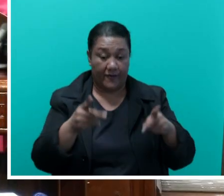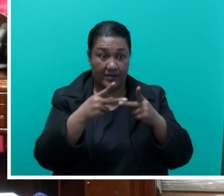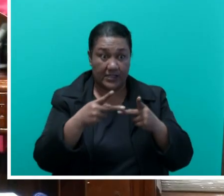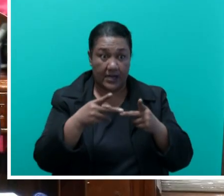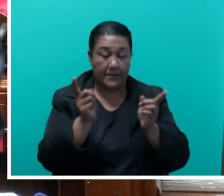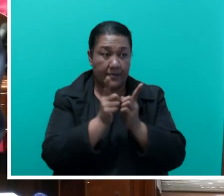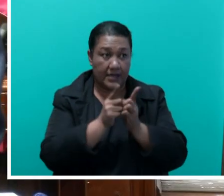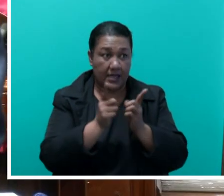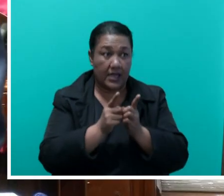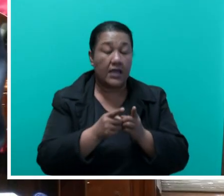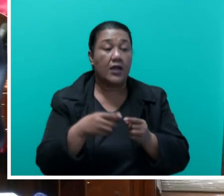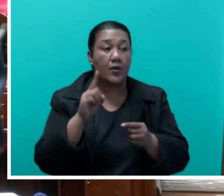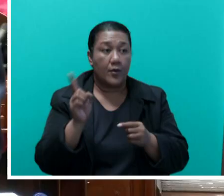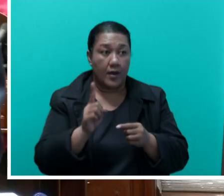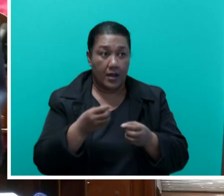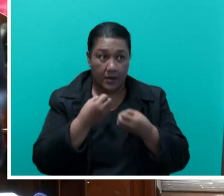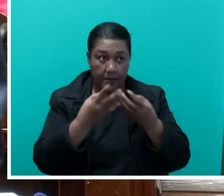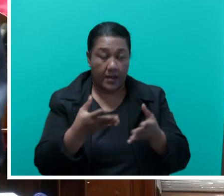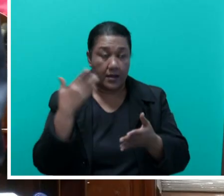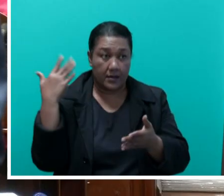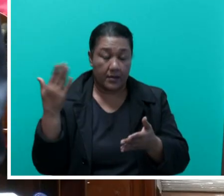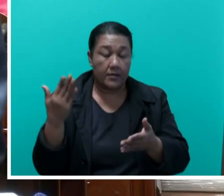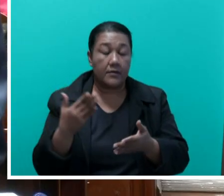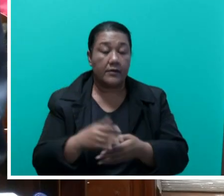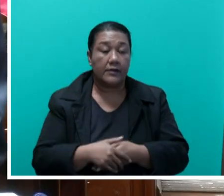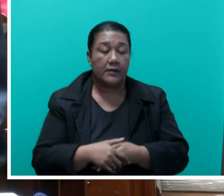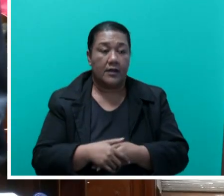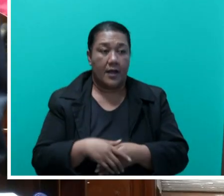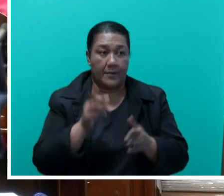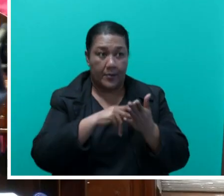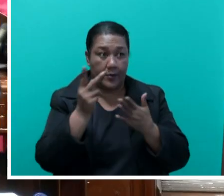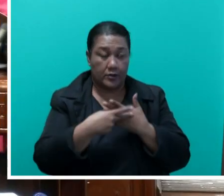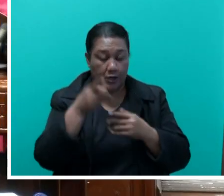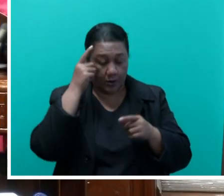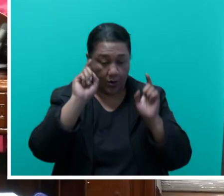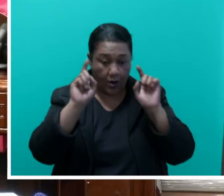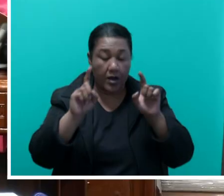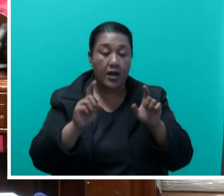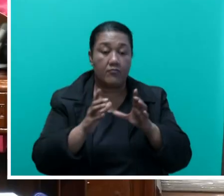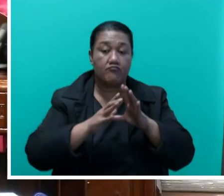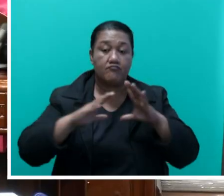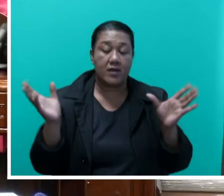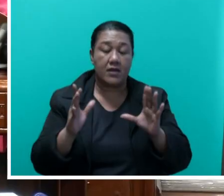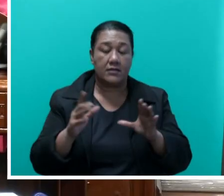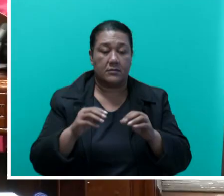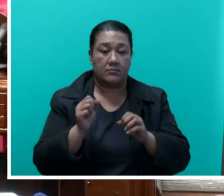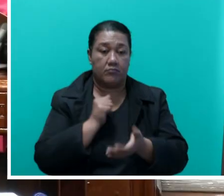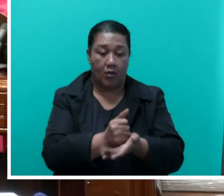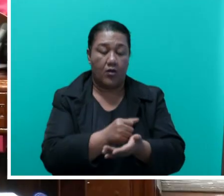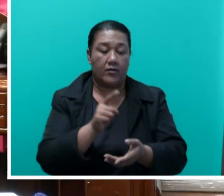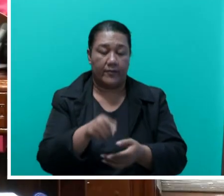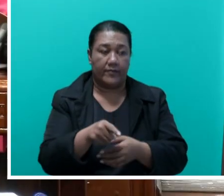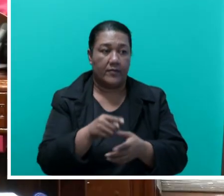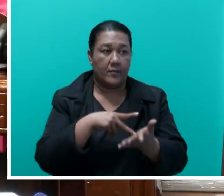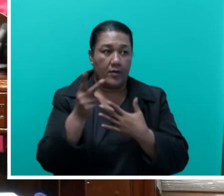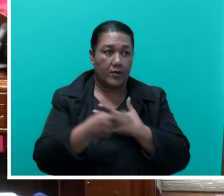full address on this peace project, calling for a broad support for the initiative. Finally, Mr. Speaker, sir, I